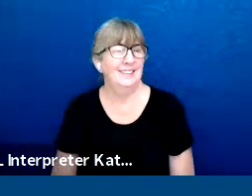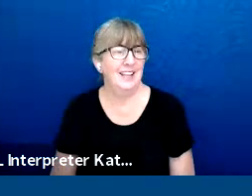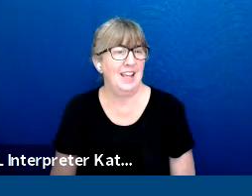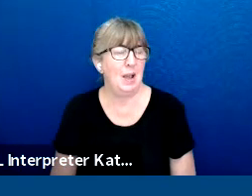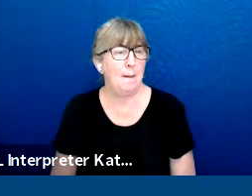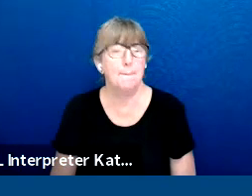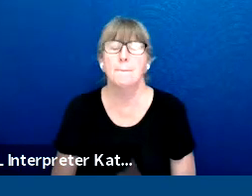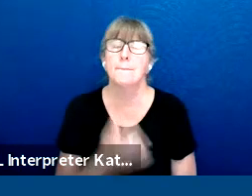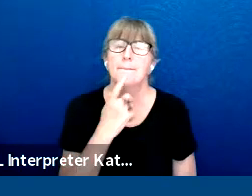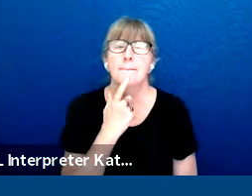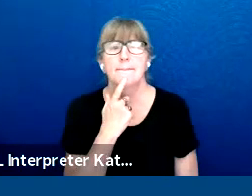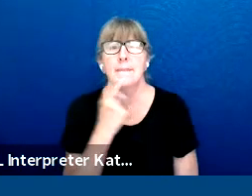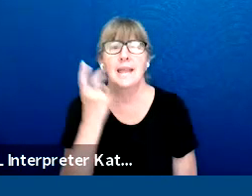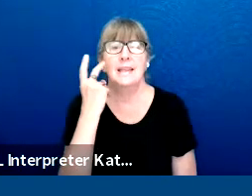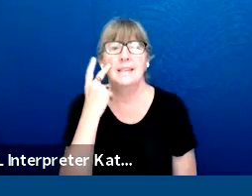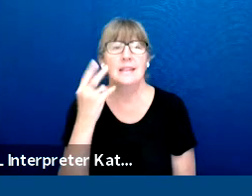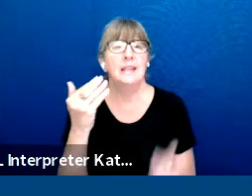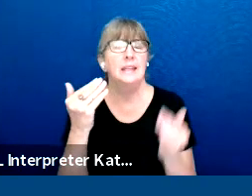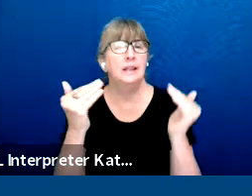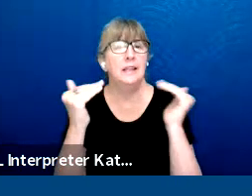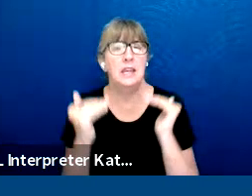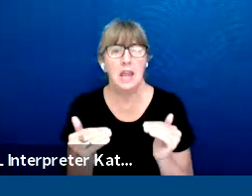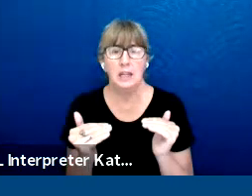Let's see, next question.